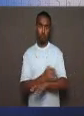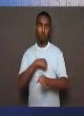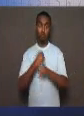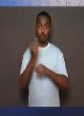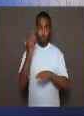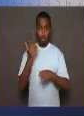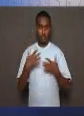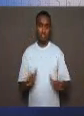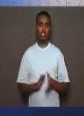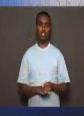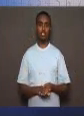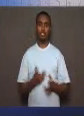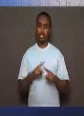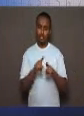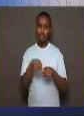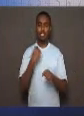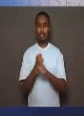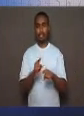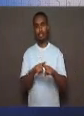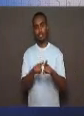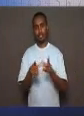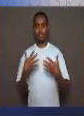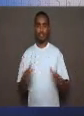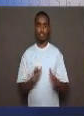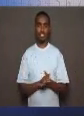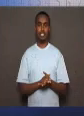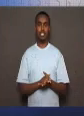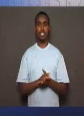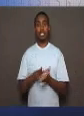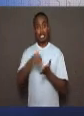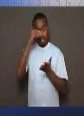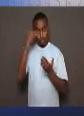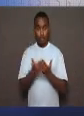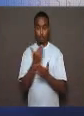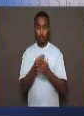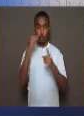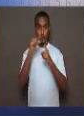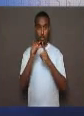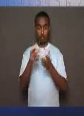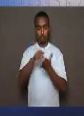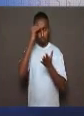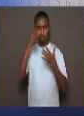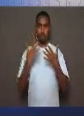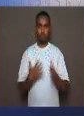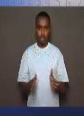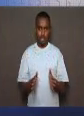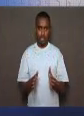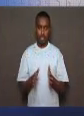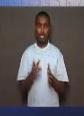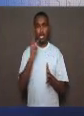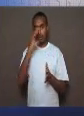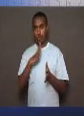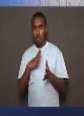We studied different jobs and learned some new words to more specifically describe the role of